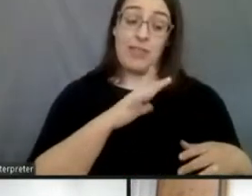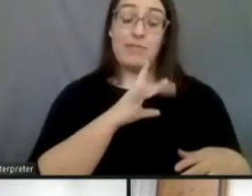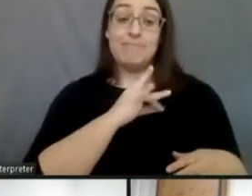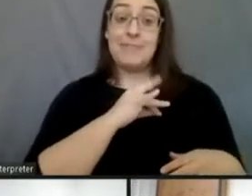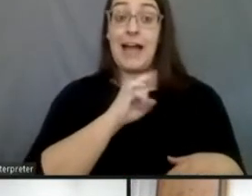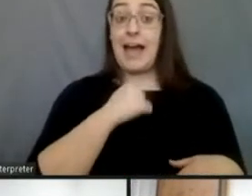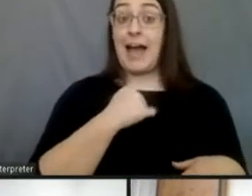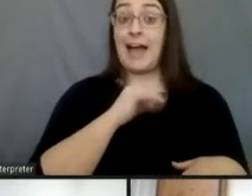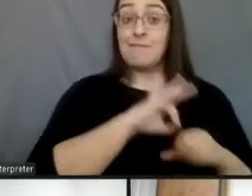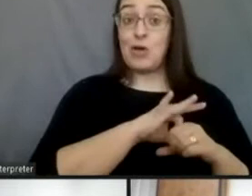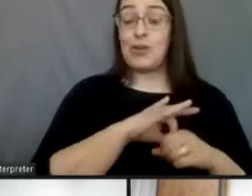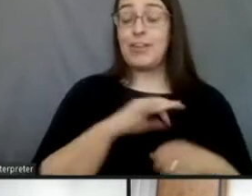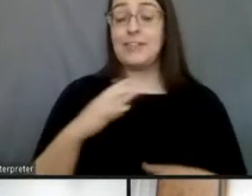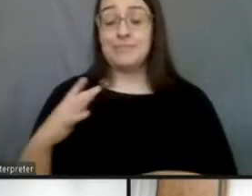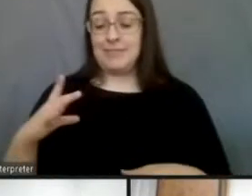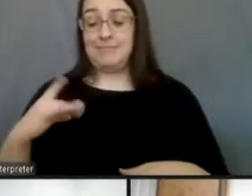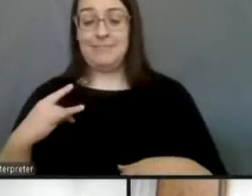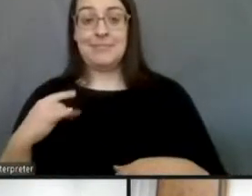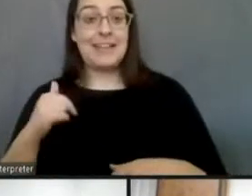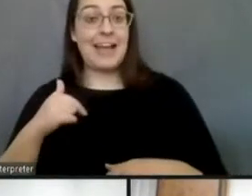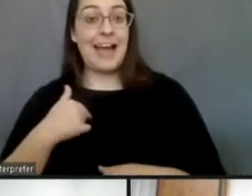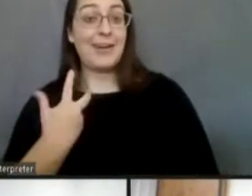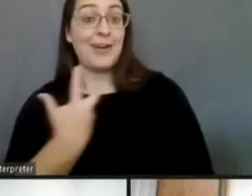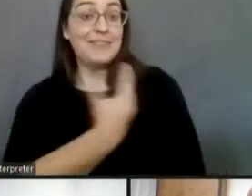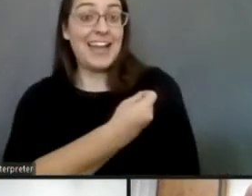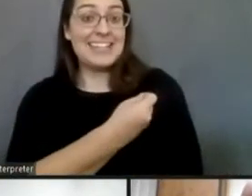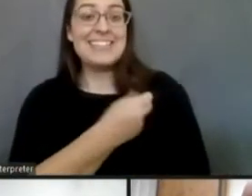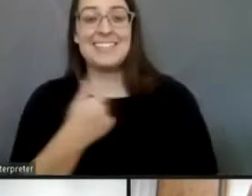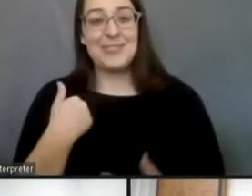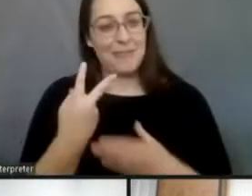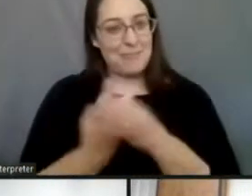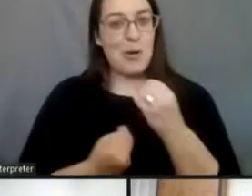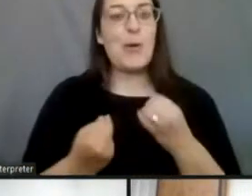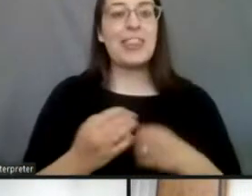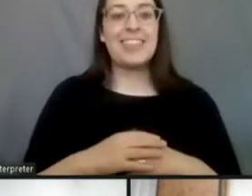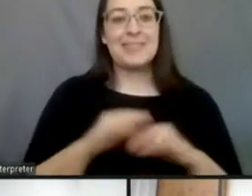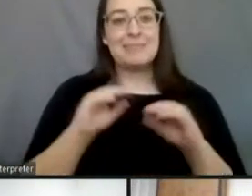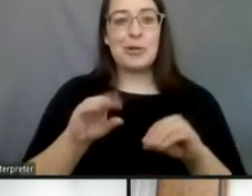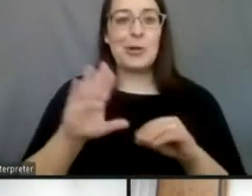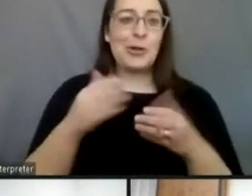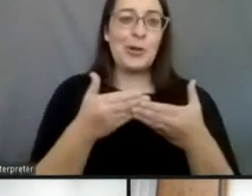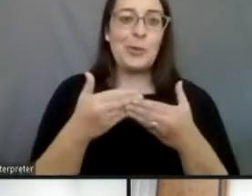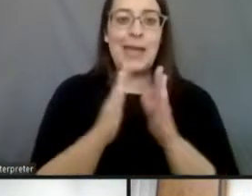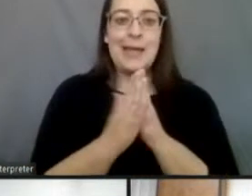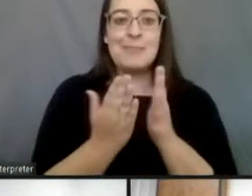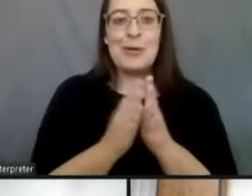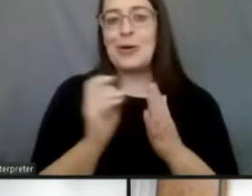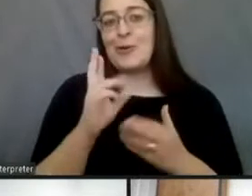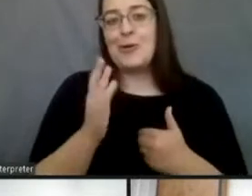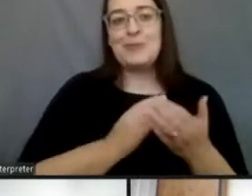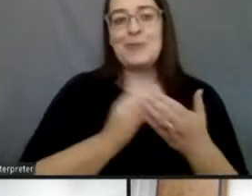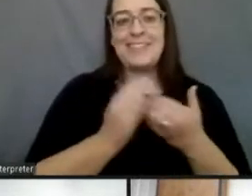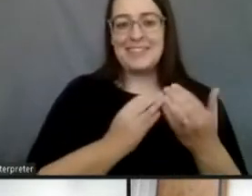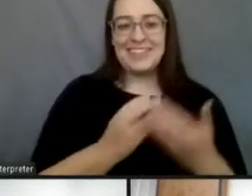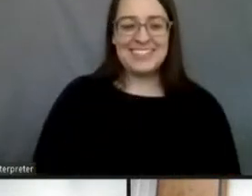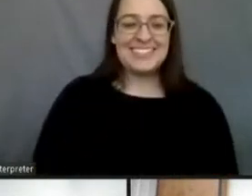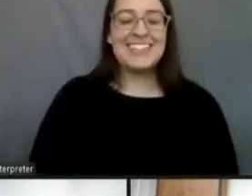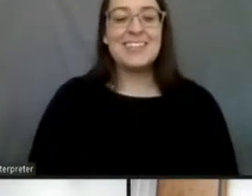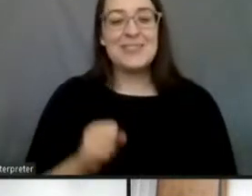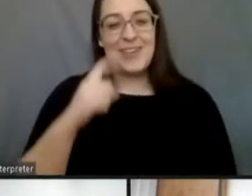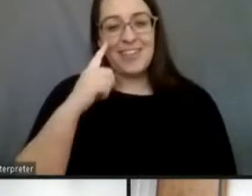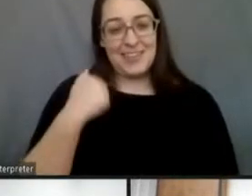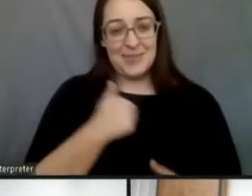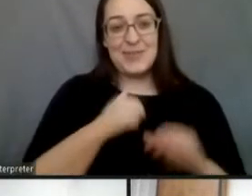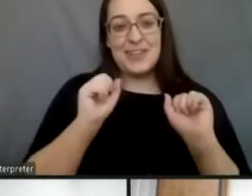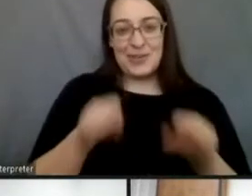your I got my vaccine sticker, and you could put those in your baby book or wherever you put your special stickers. And so I think that we